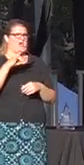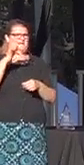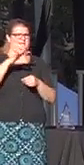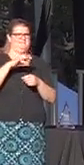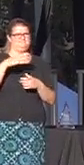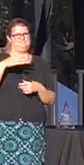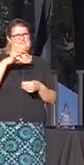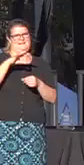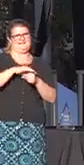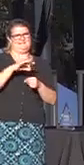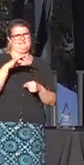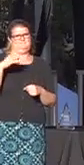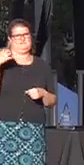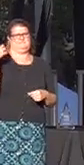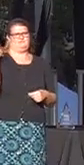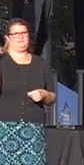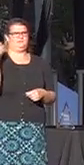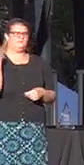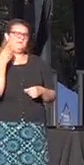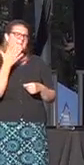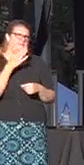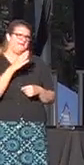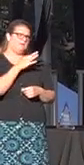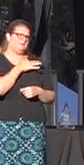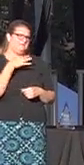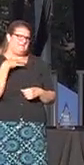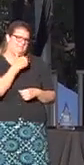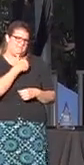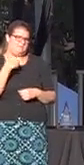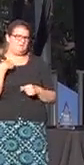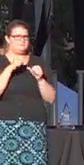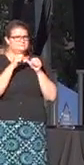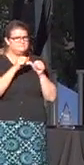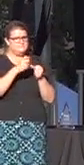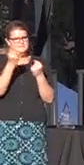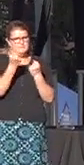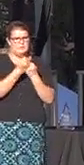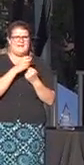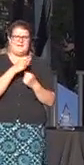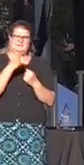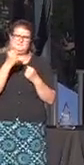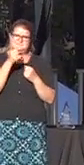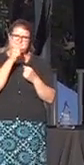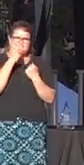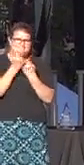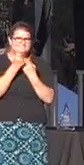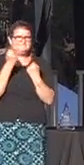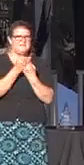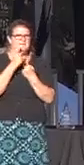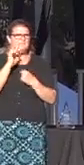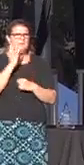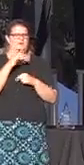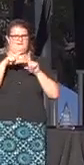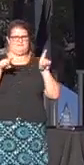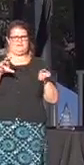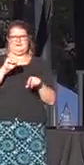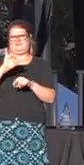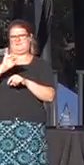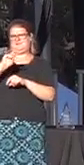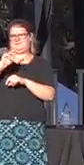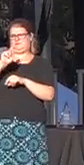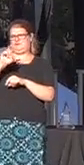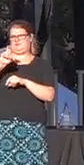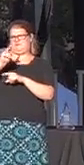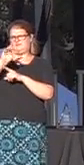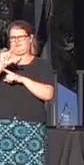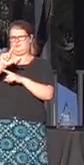members, for their continued and tireless support and advocacy on behalf of our diverse and intersectional communities, as well